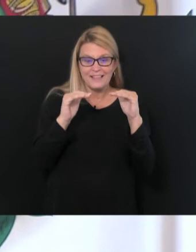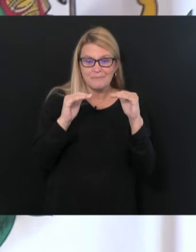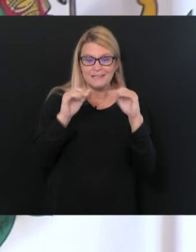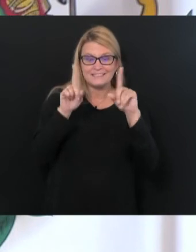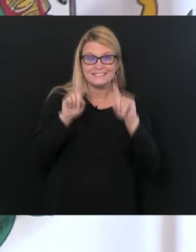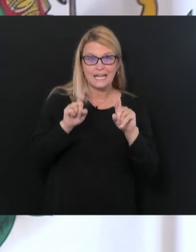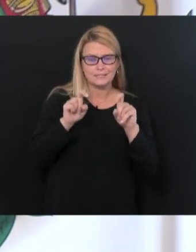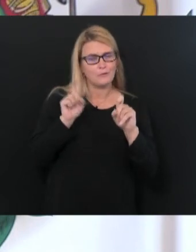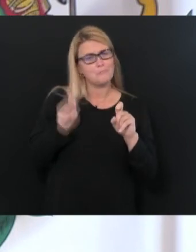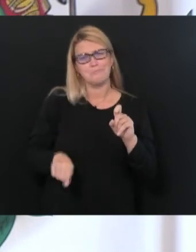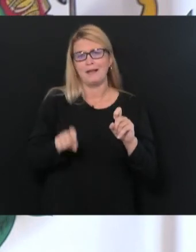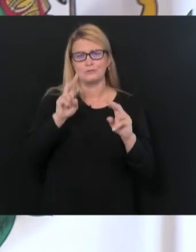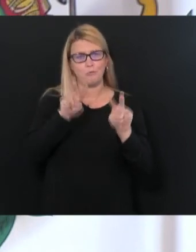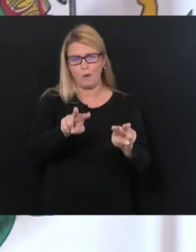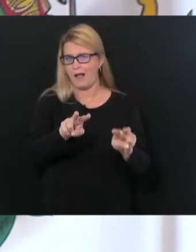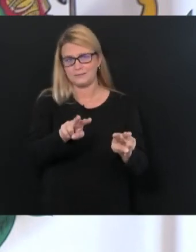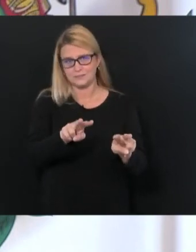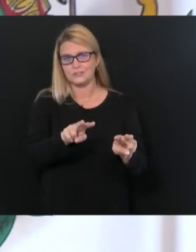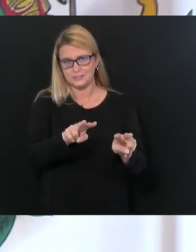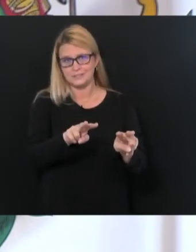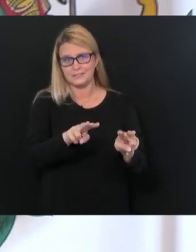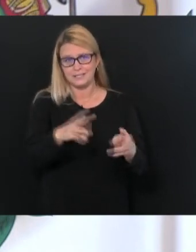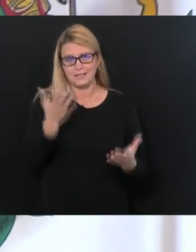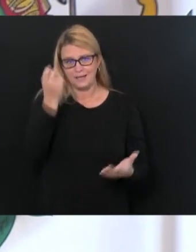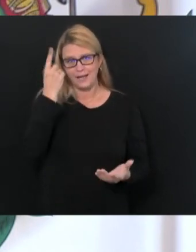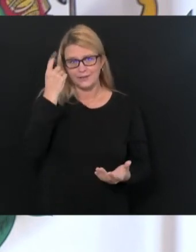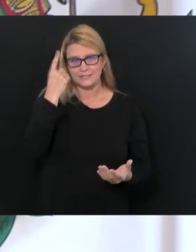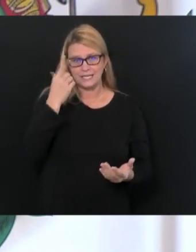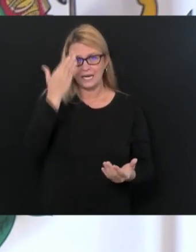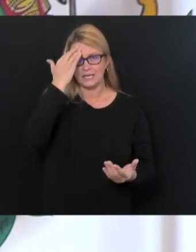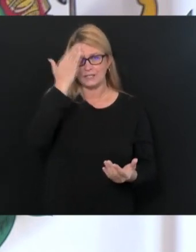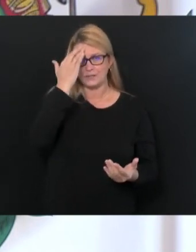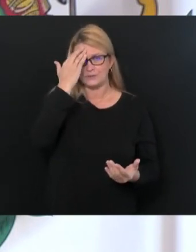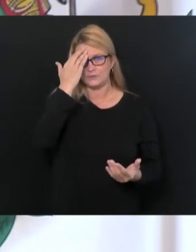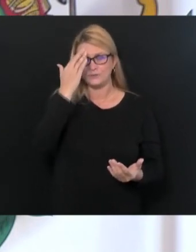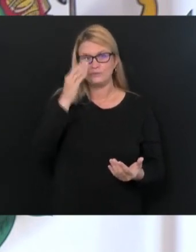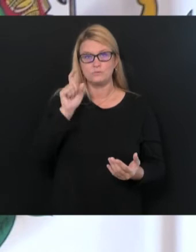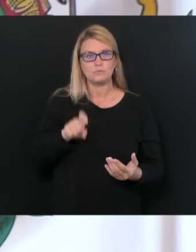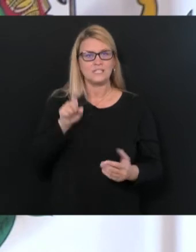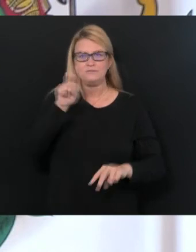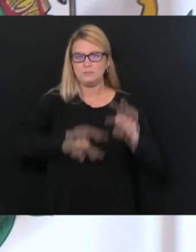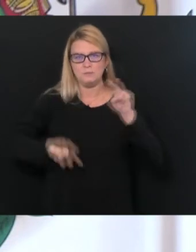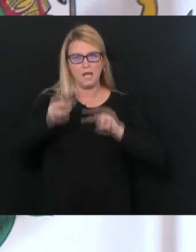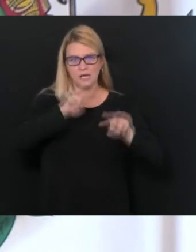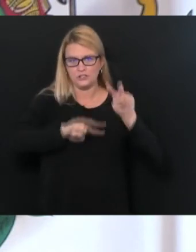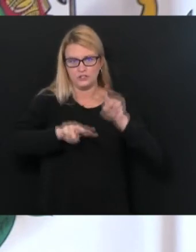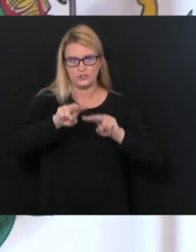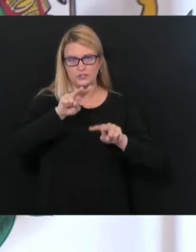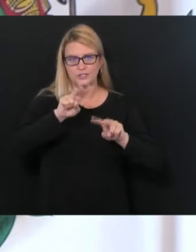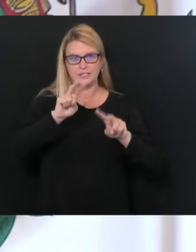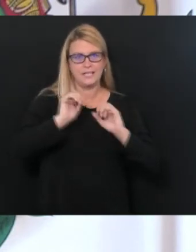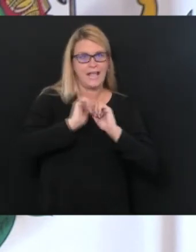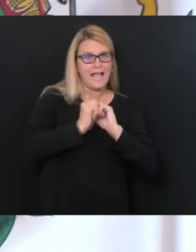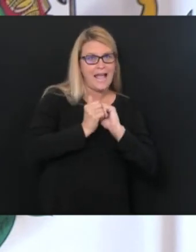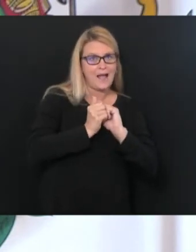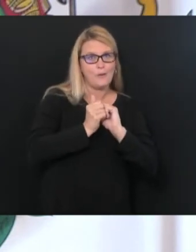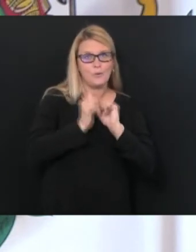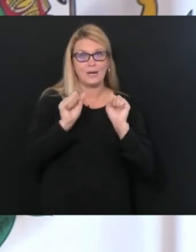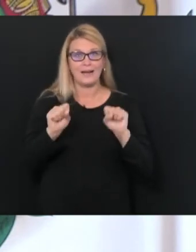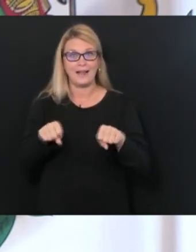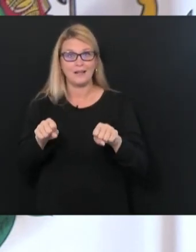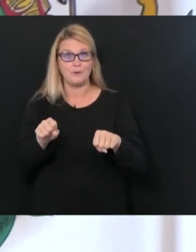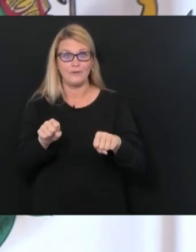to watch, and I want Bill to hear me on this. We'll have to monitor, how we're able